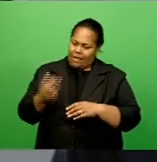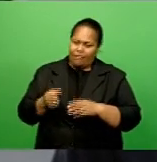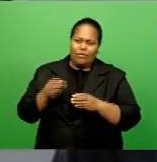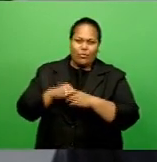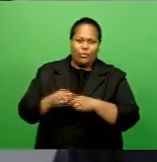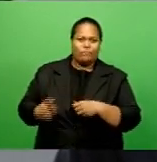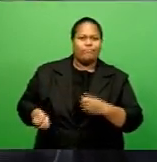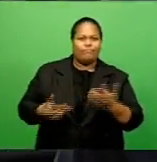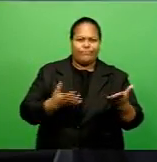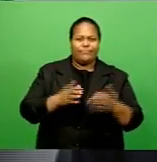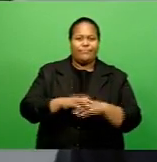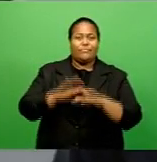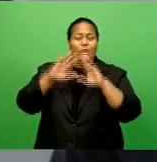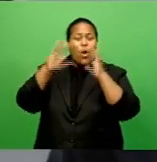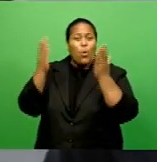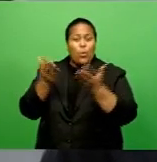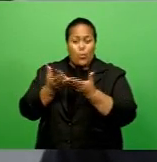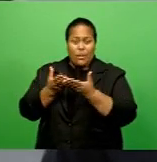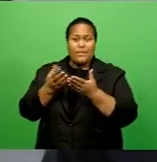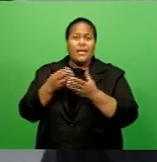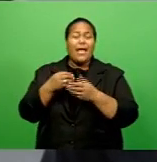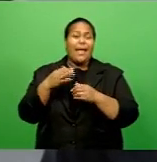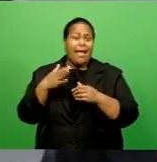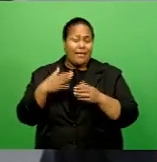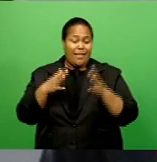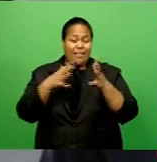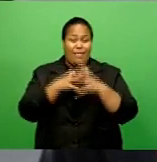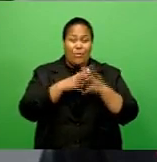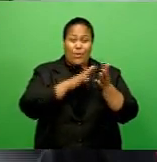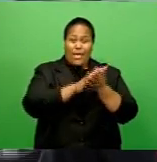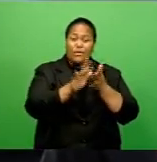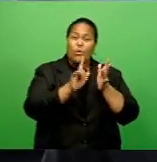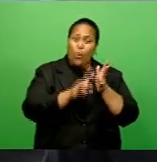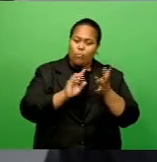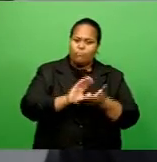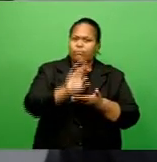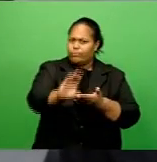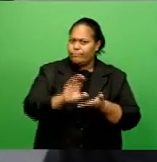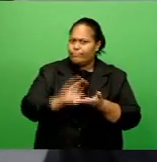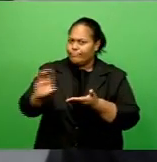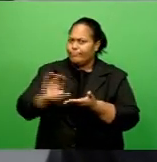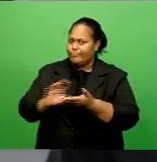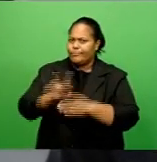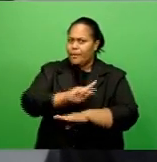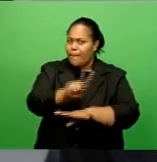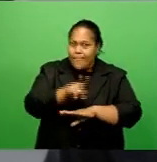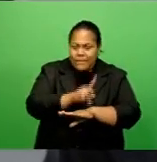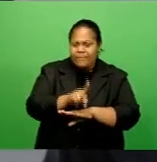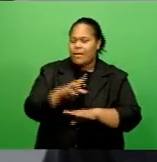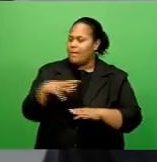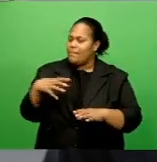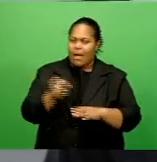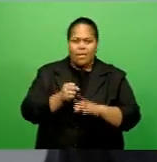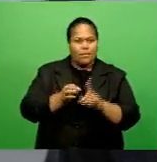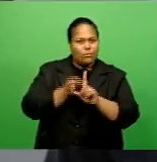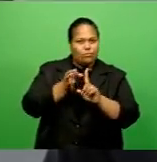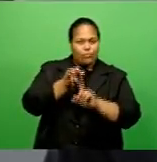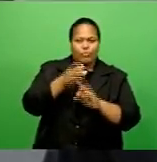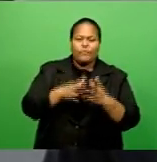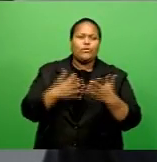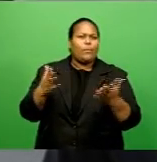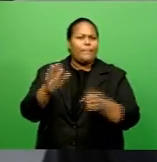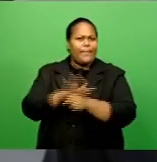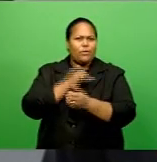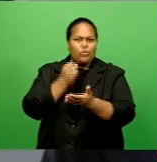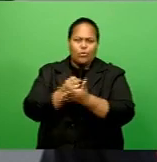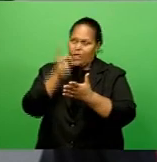over $500,000 US. Pacific Island countries are scaling up efforts to ensure that they're ready to deal with and